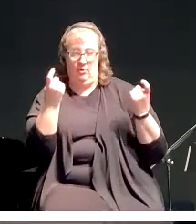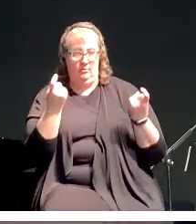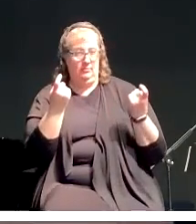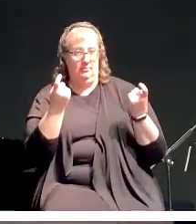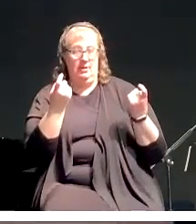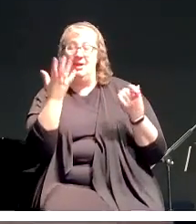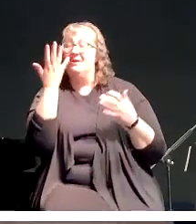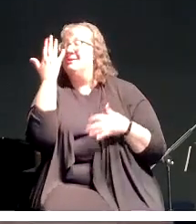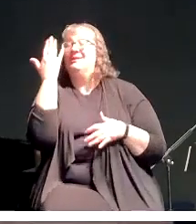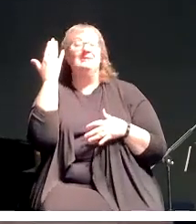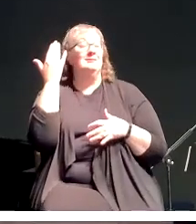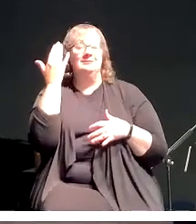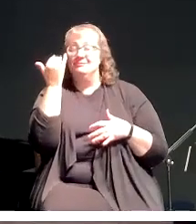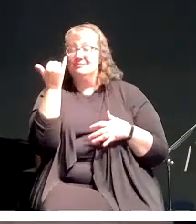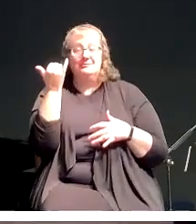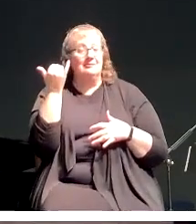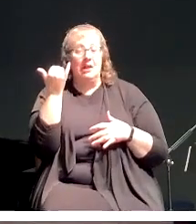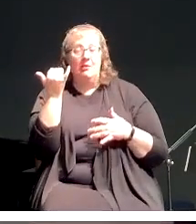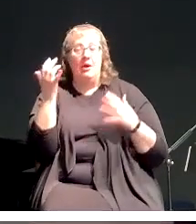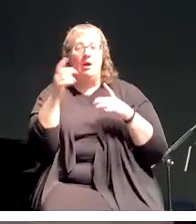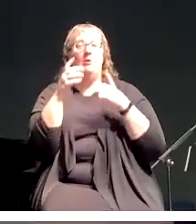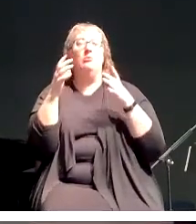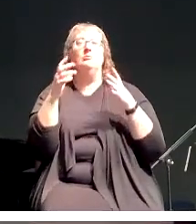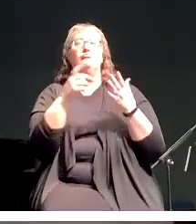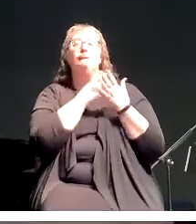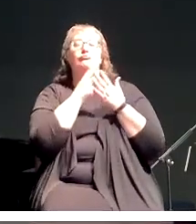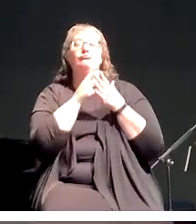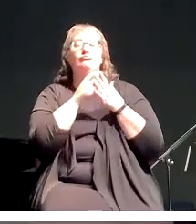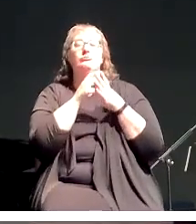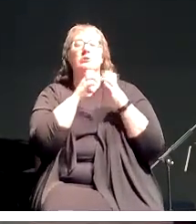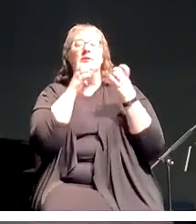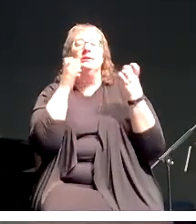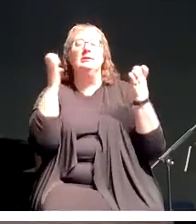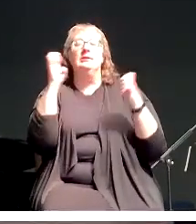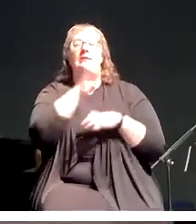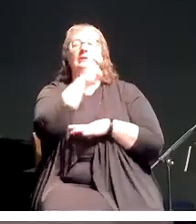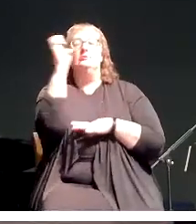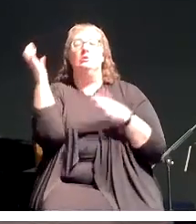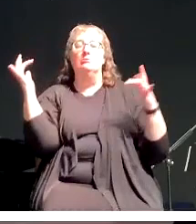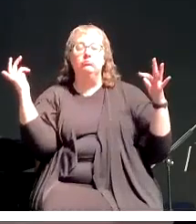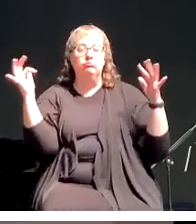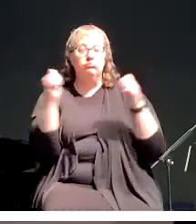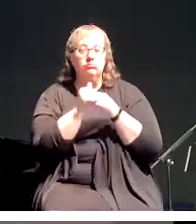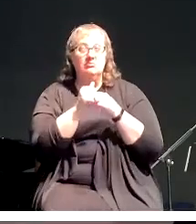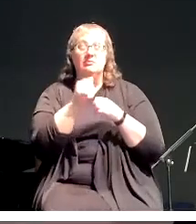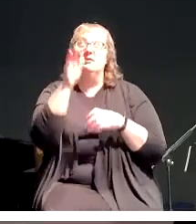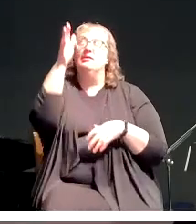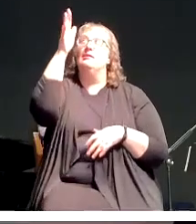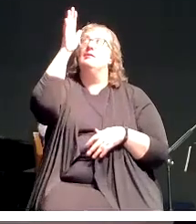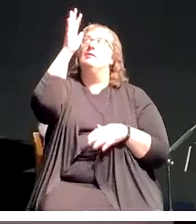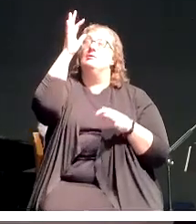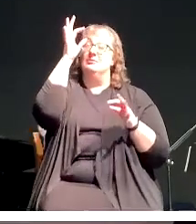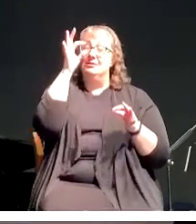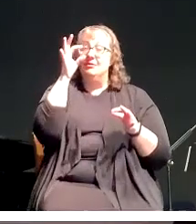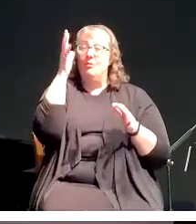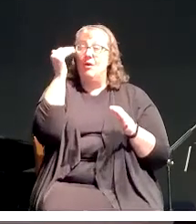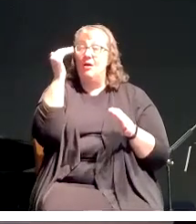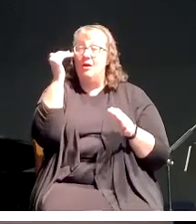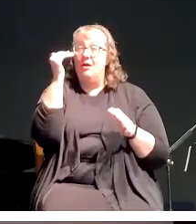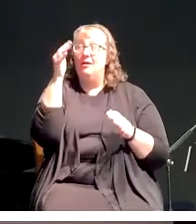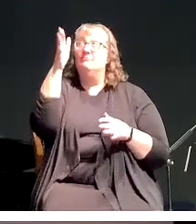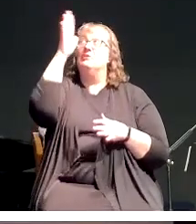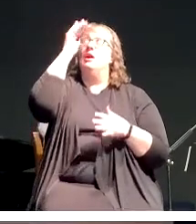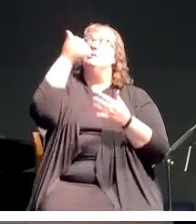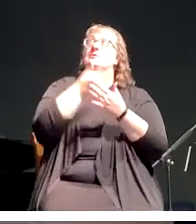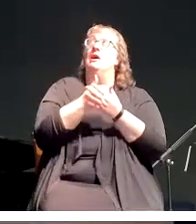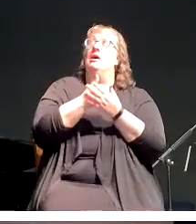that we gather together and talk about Easter. The reason we celebrate is because God's Son chose to die for us. His